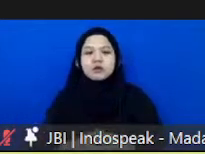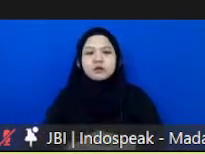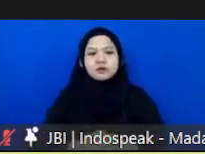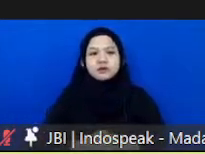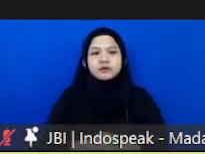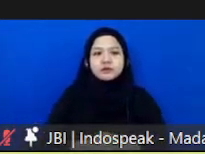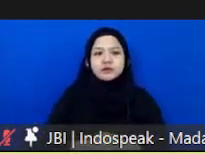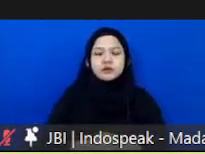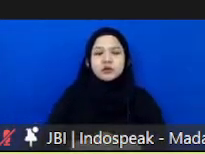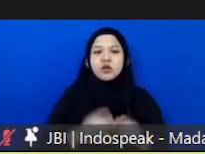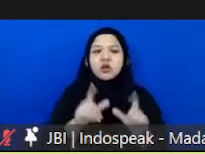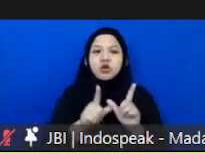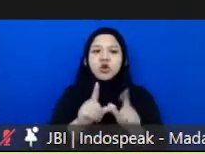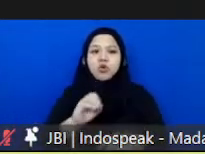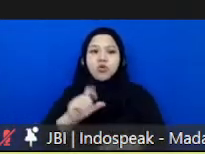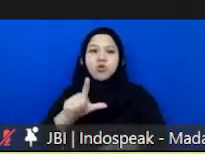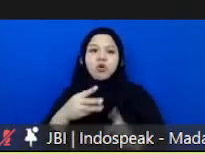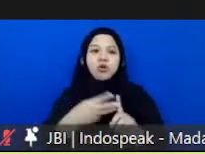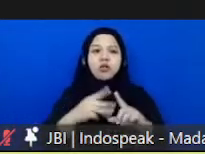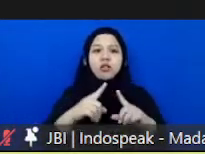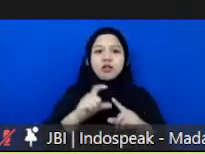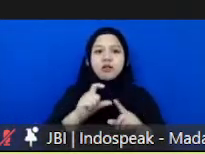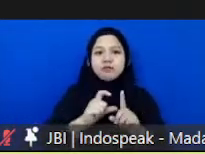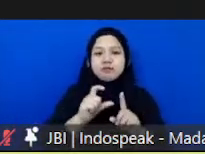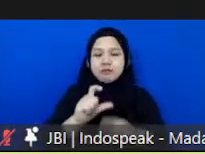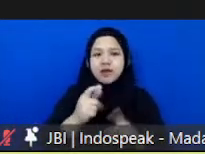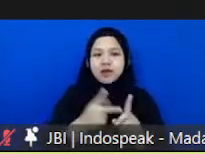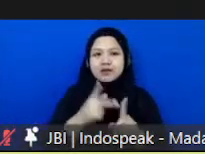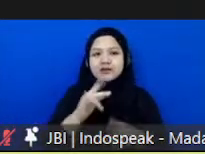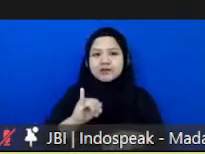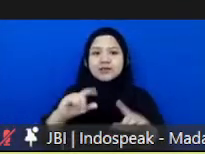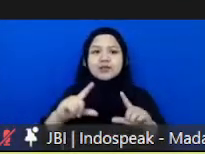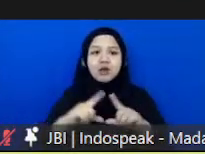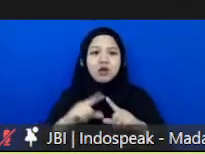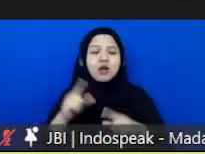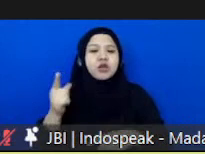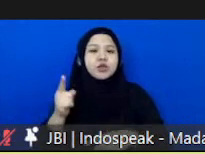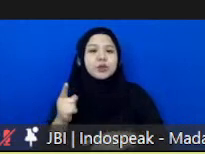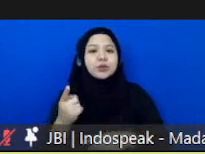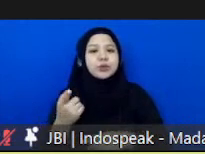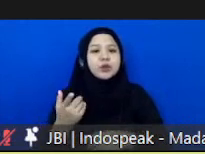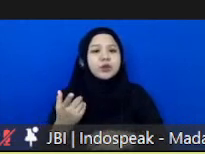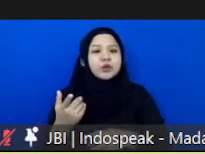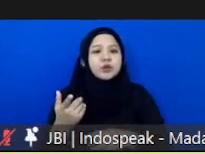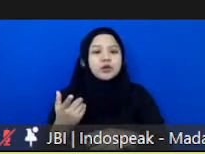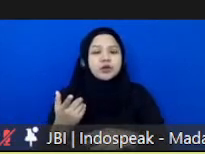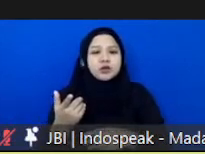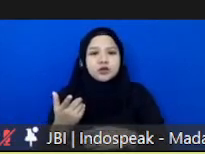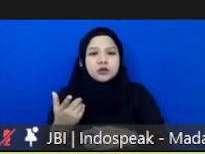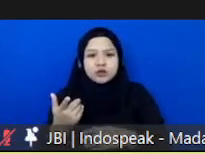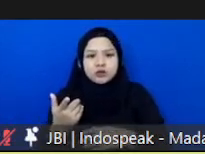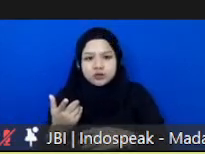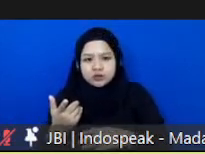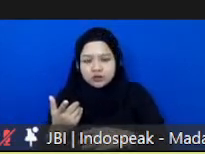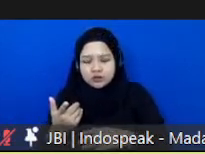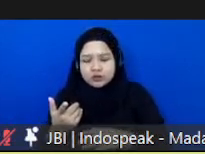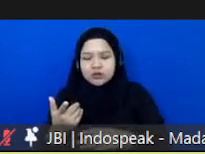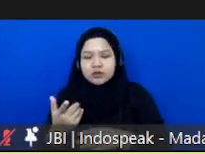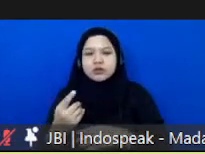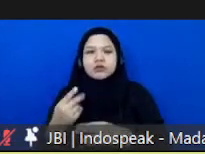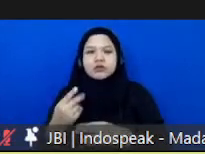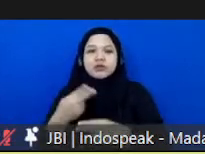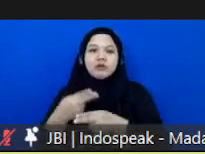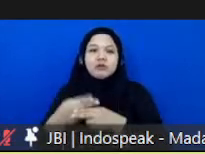Wolbachia is an intracellular bacterium that is present naturally in around 60% of all insect